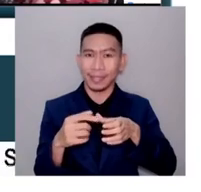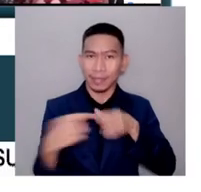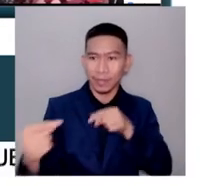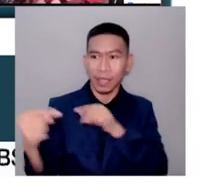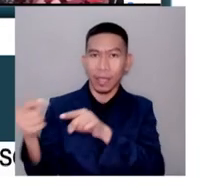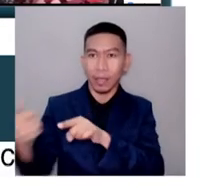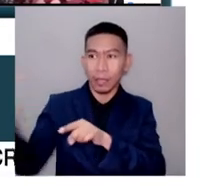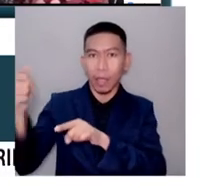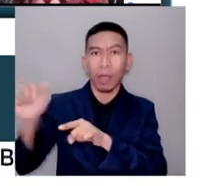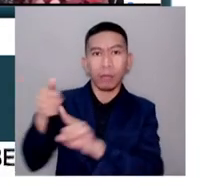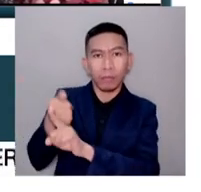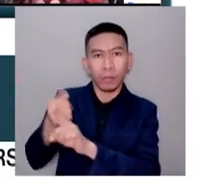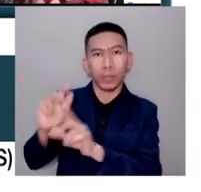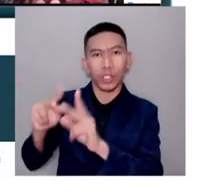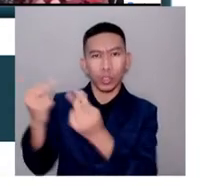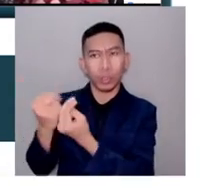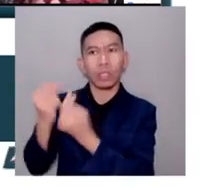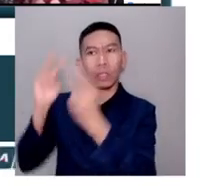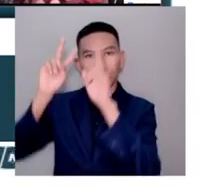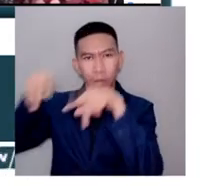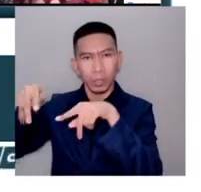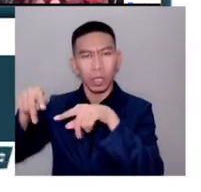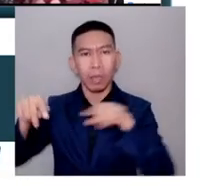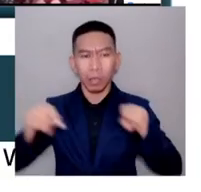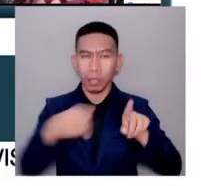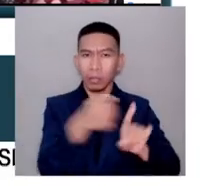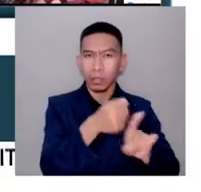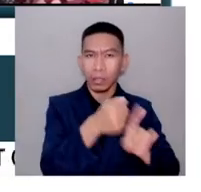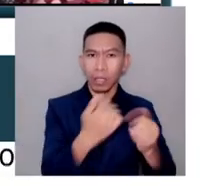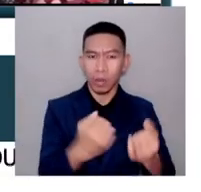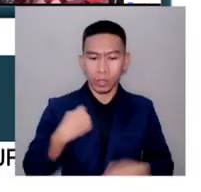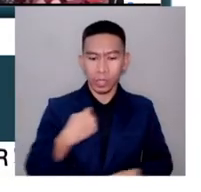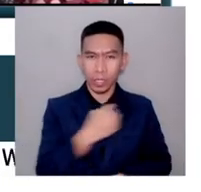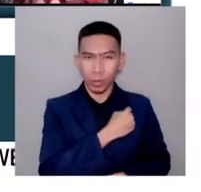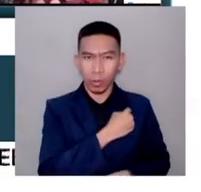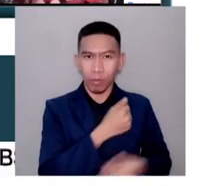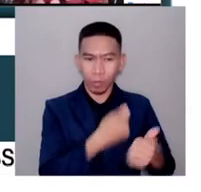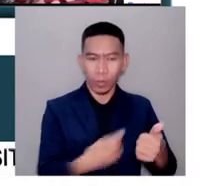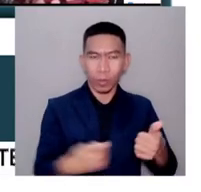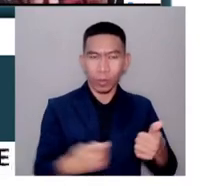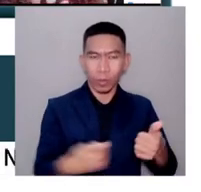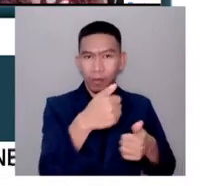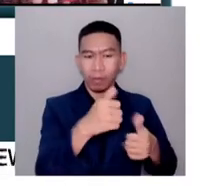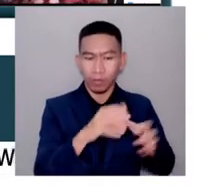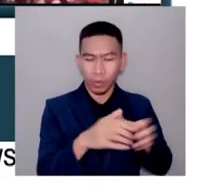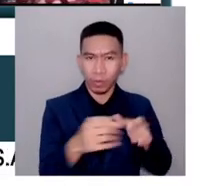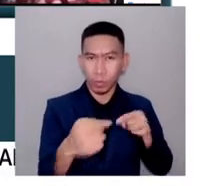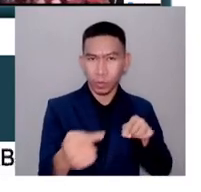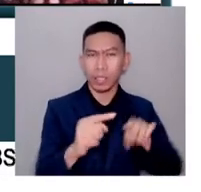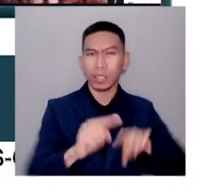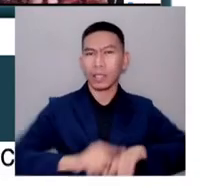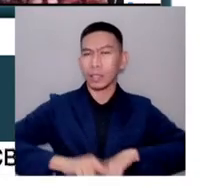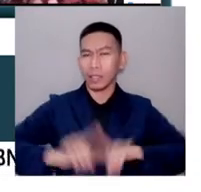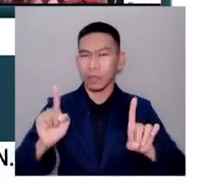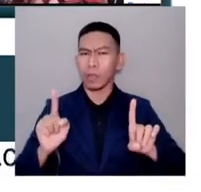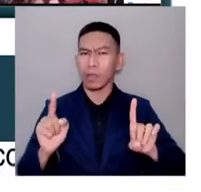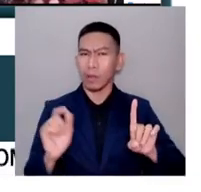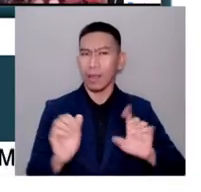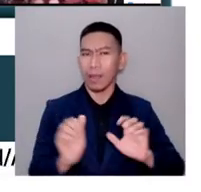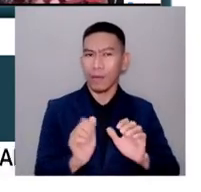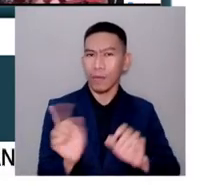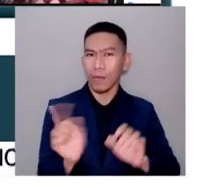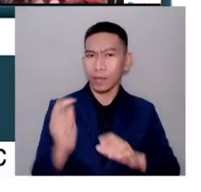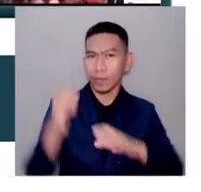of collaborative work, if that's what you're going to get into, should the people expect from you? I mean, right now as